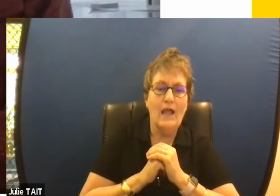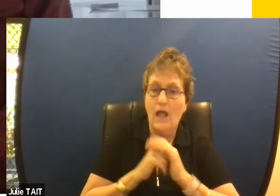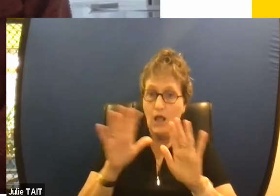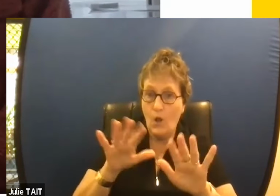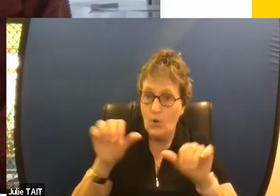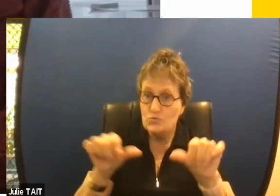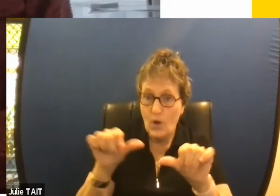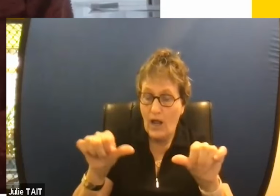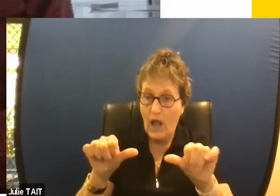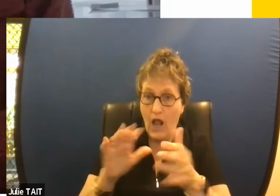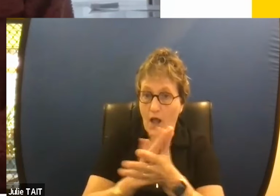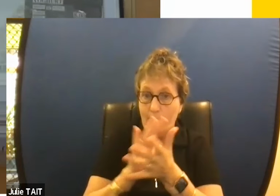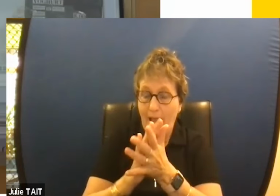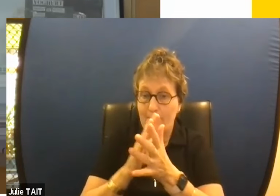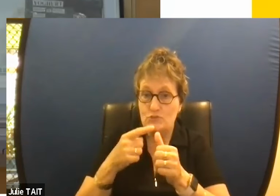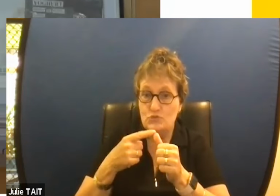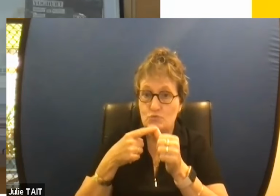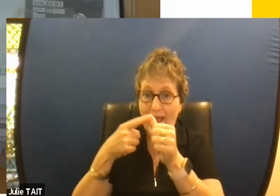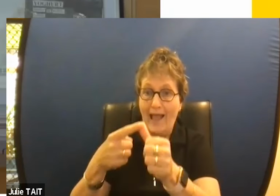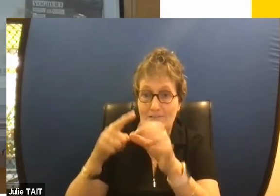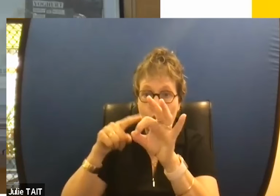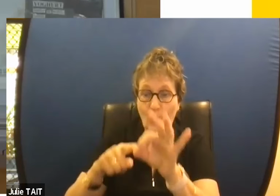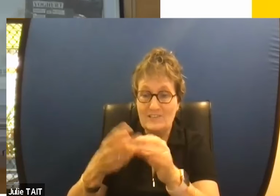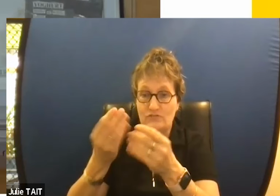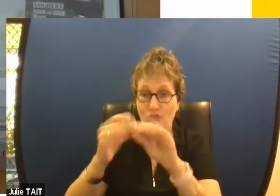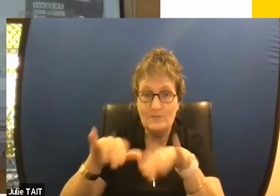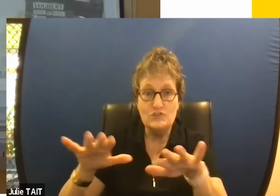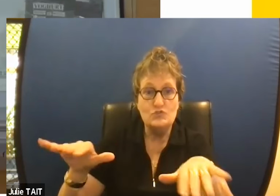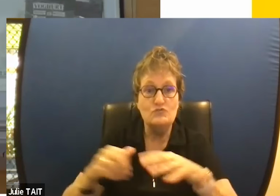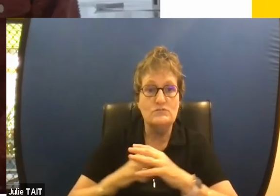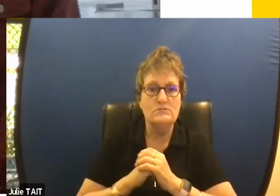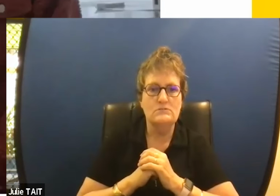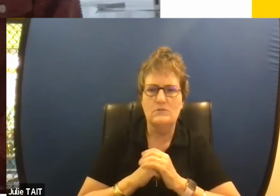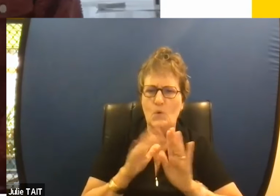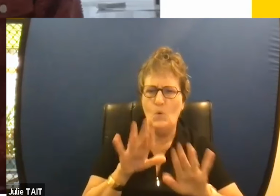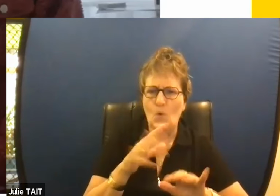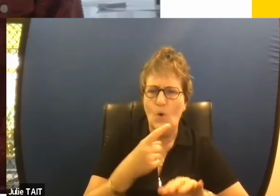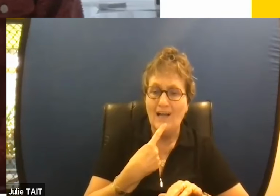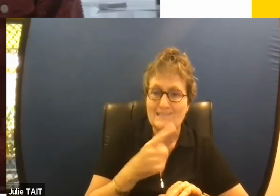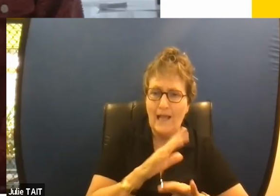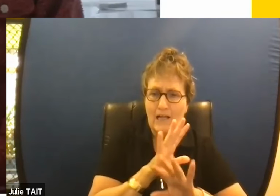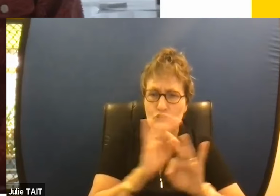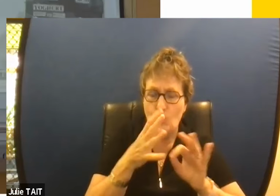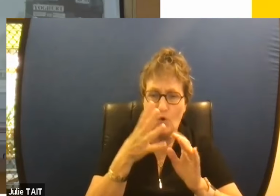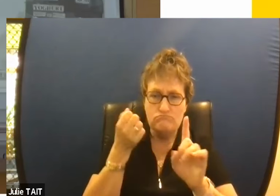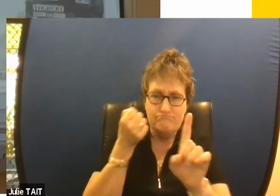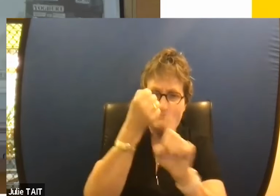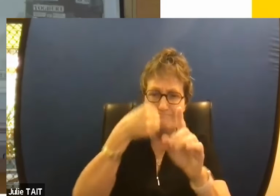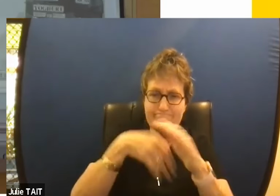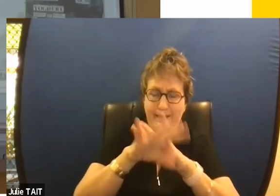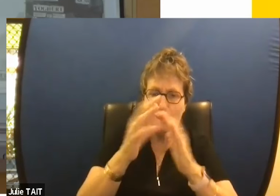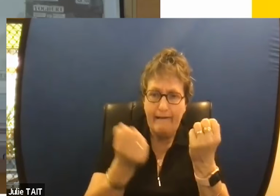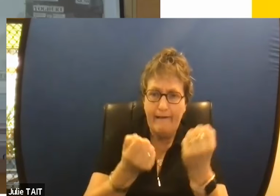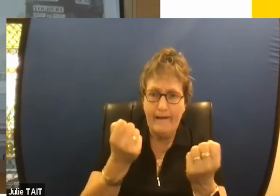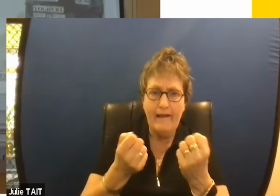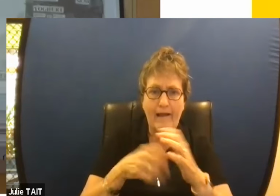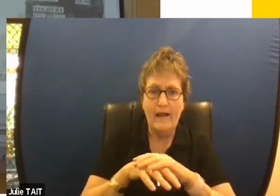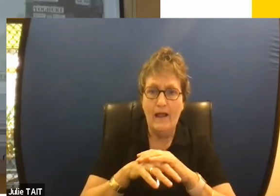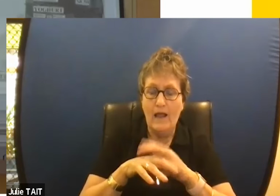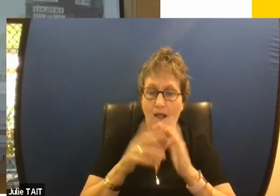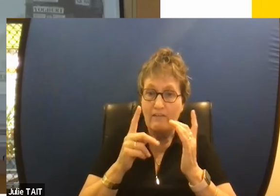answer questions from kids. You know how I'm always telling you not to run on the road because you'll get hit by a car? Well, if you do, you'll end up in a